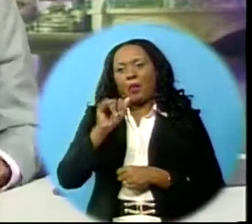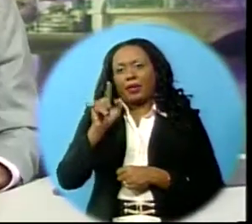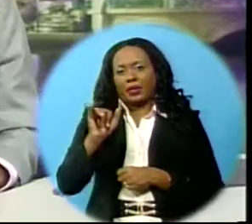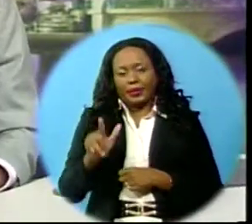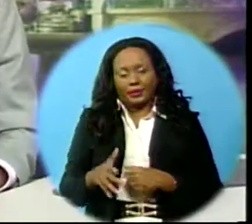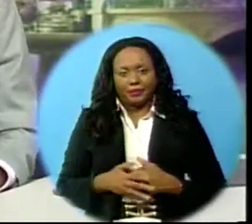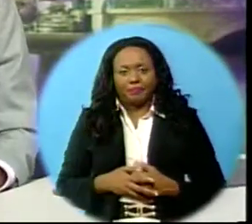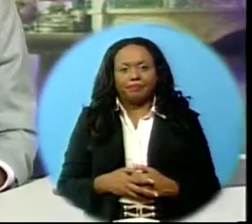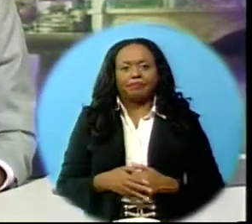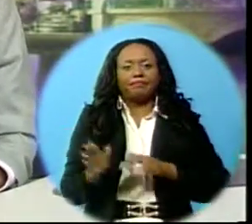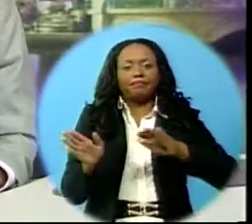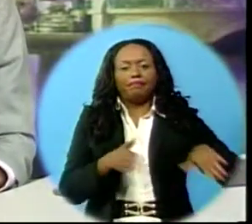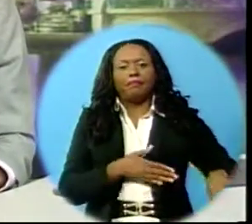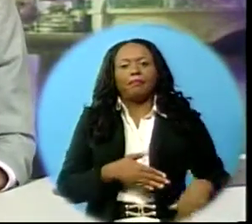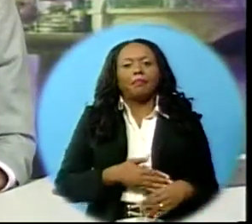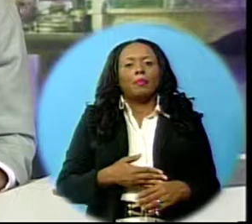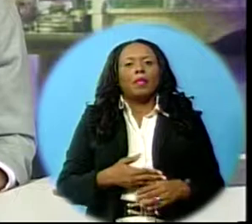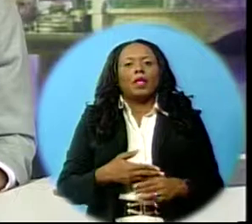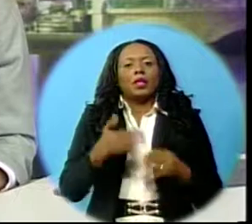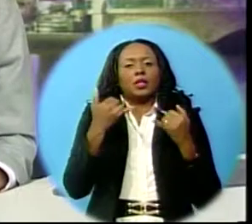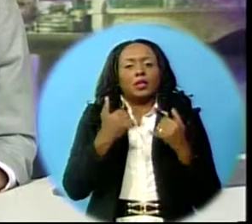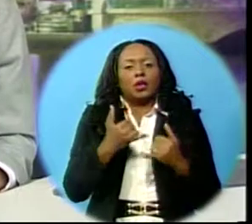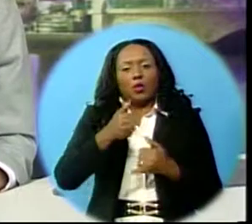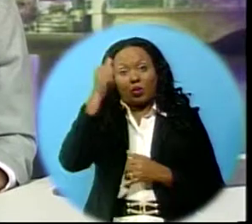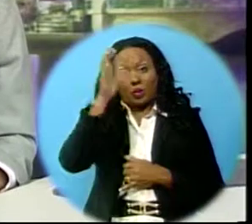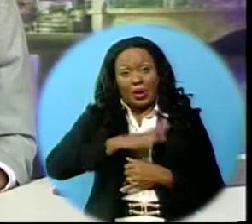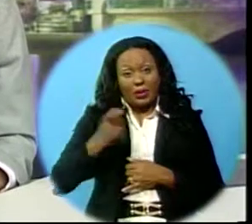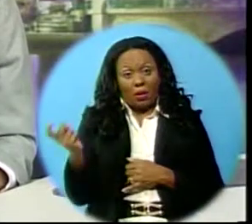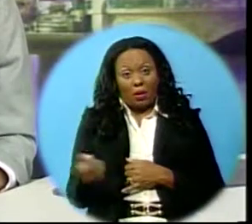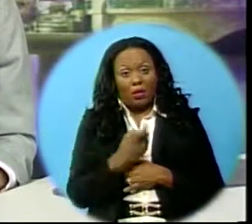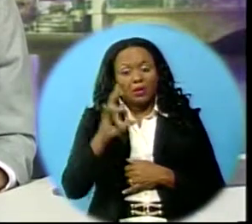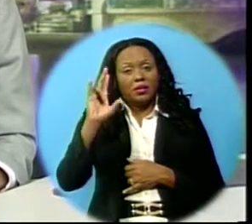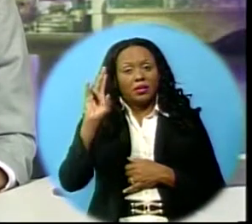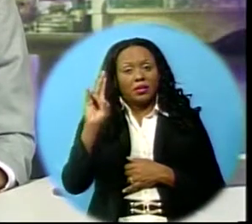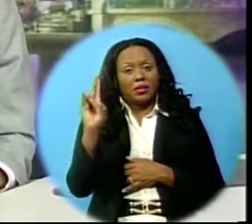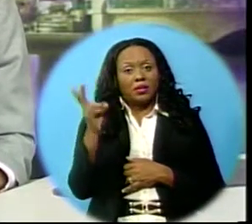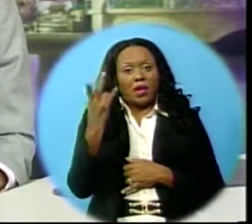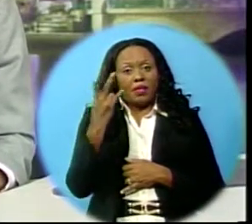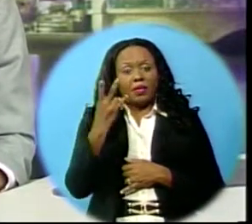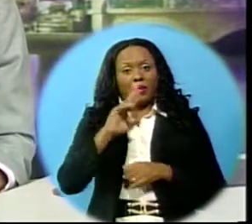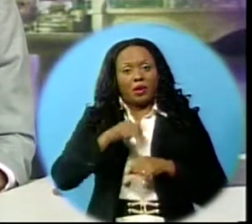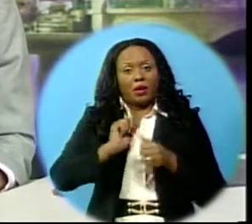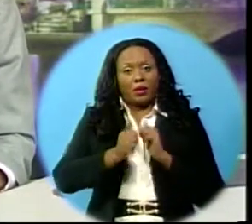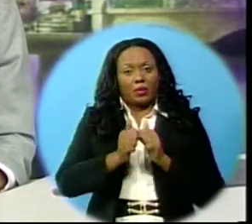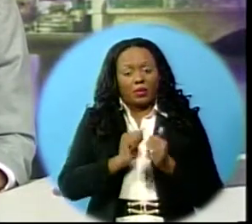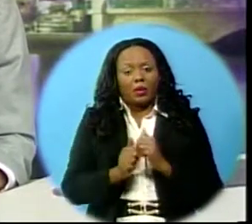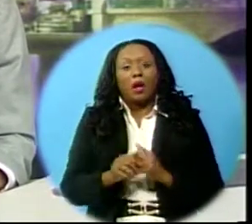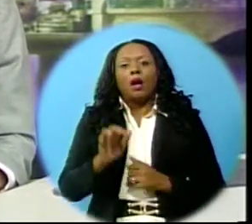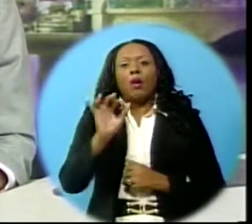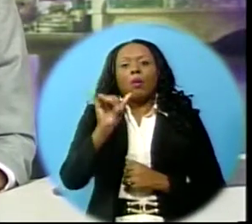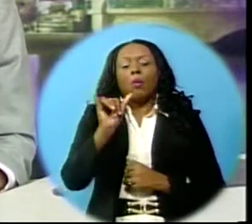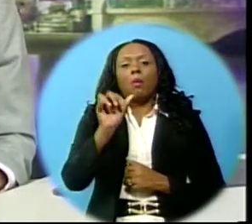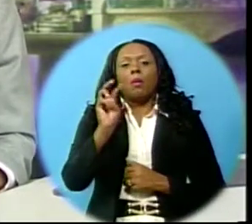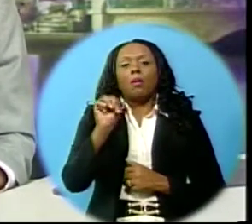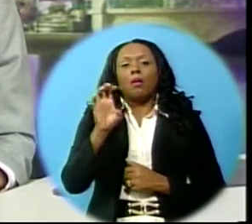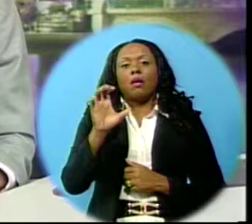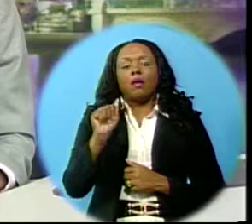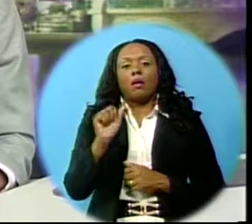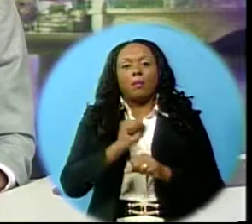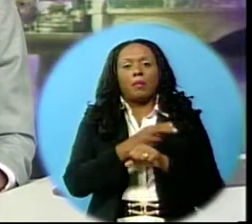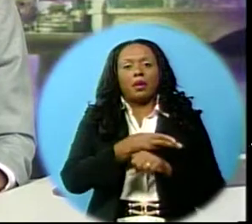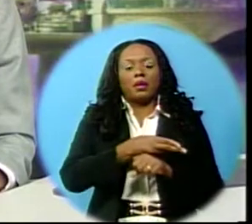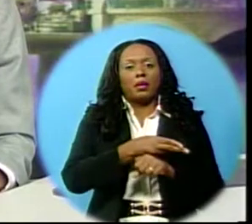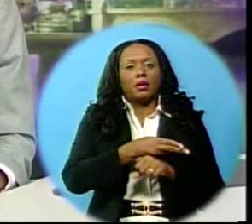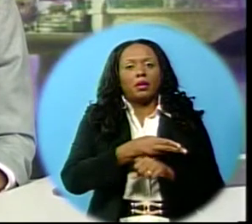2015 BHF Men's Hockey Sevens National League. YMCA have overtaken Combermere School Old Scholars after last night's